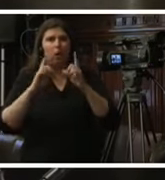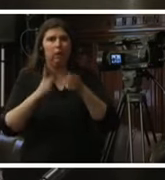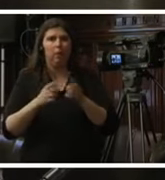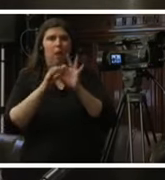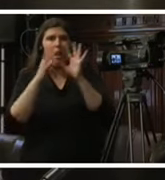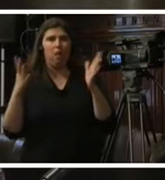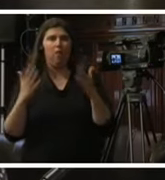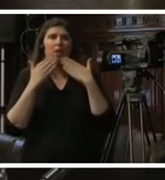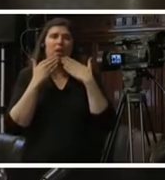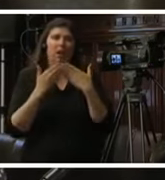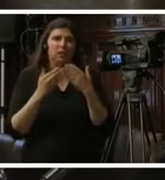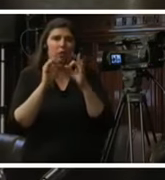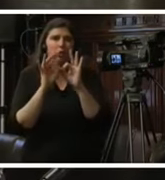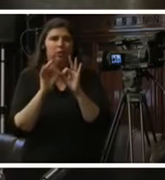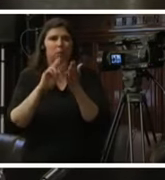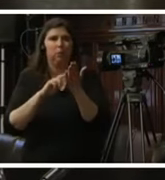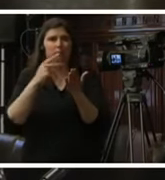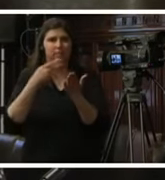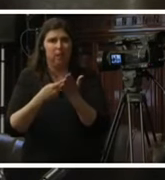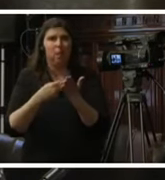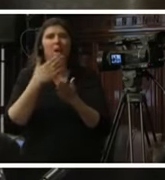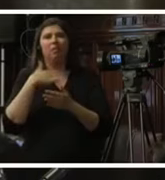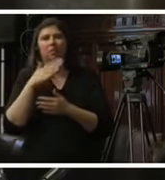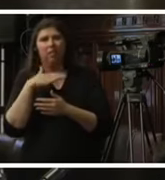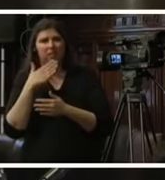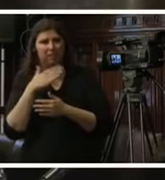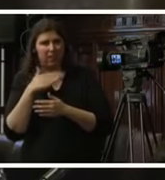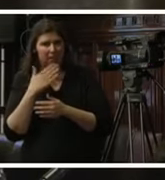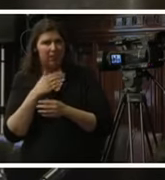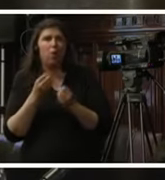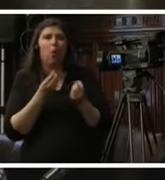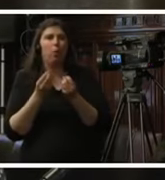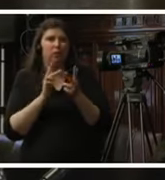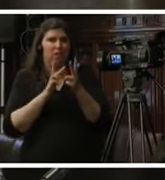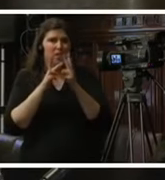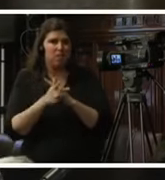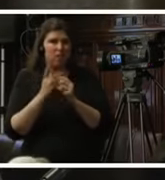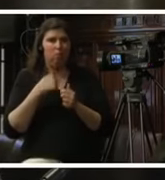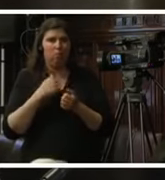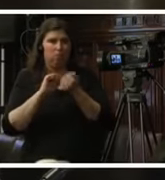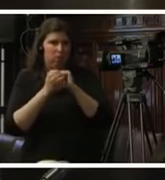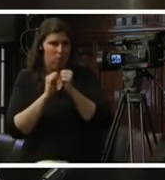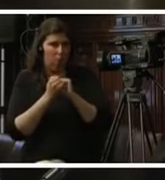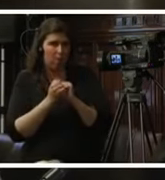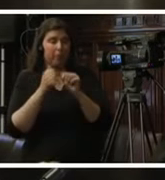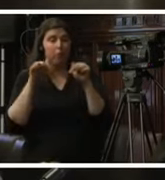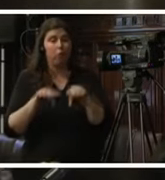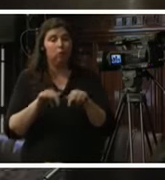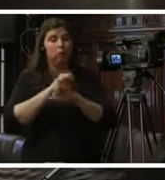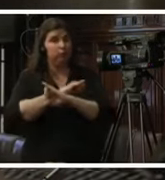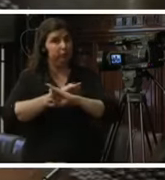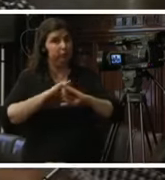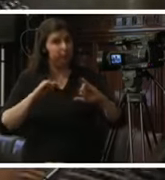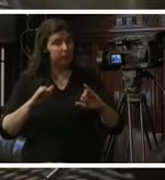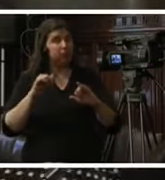understand what was being said and with that this hearing is at an end thank you all